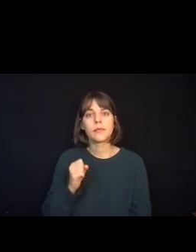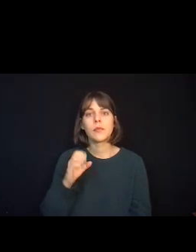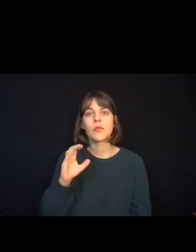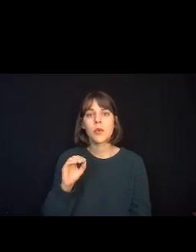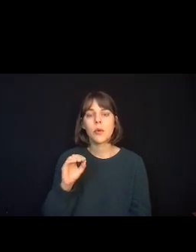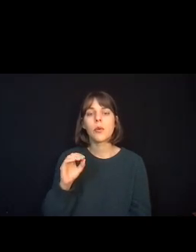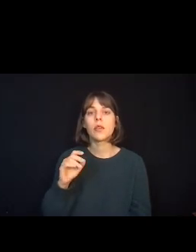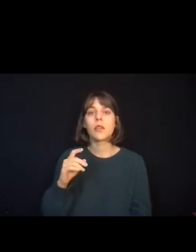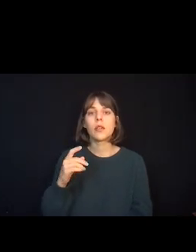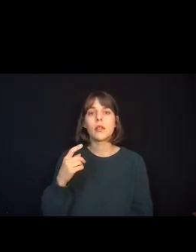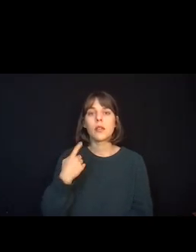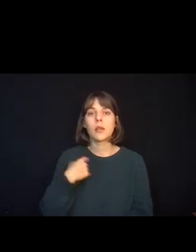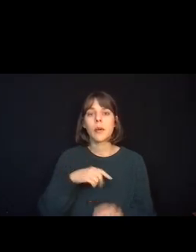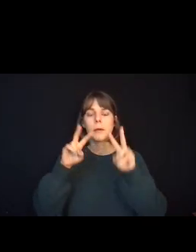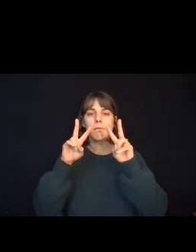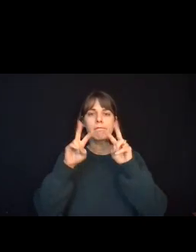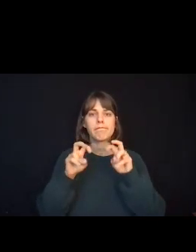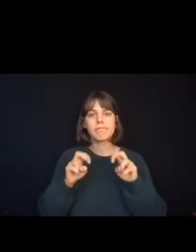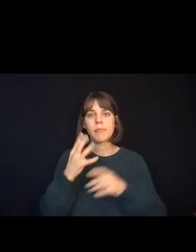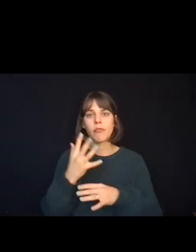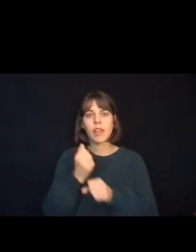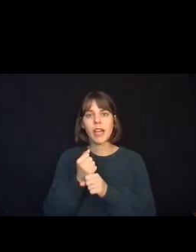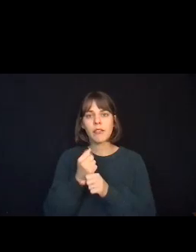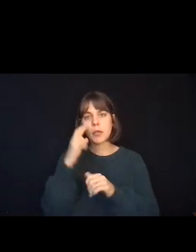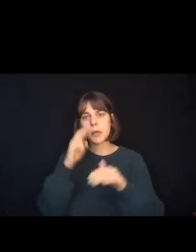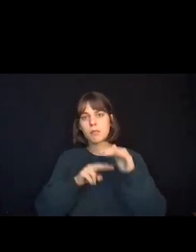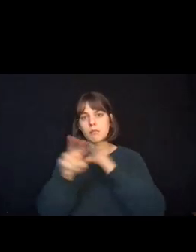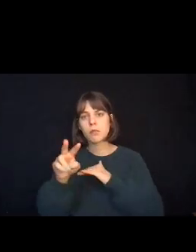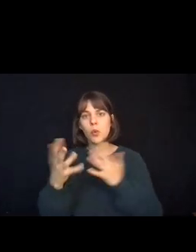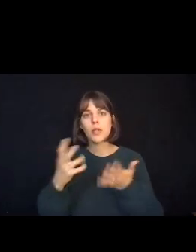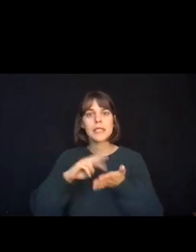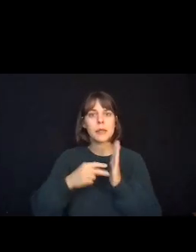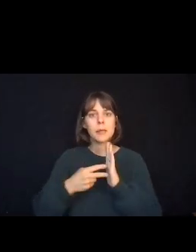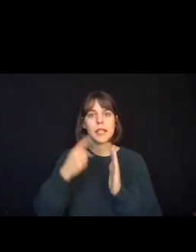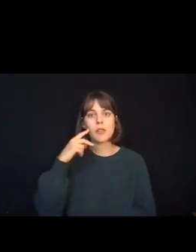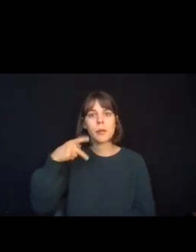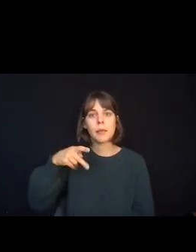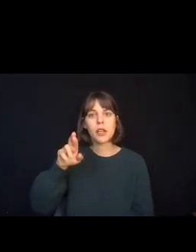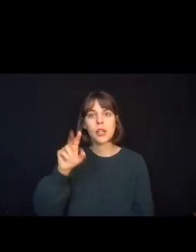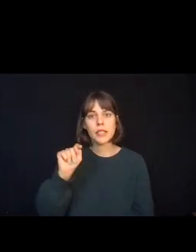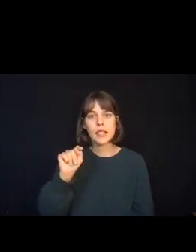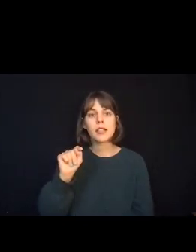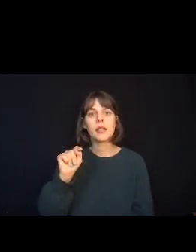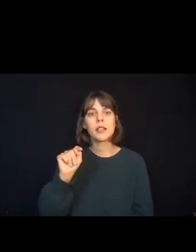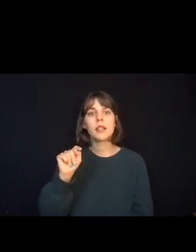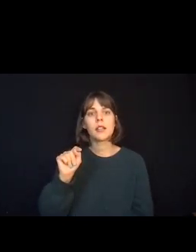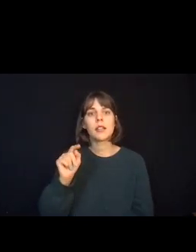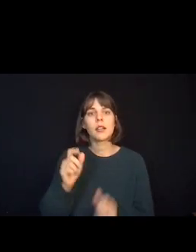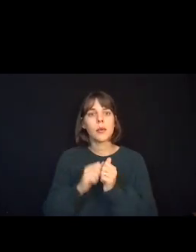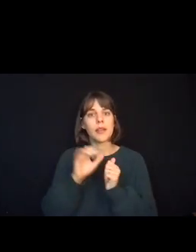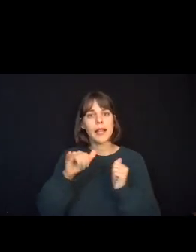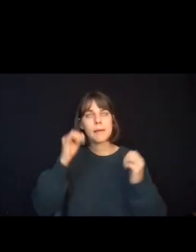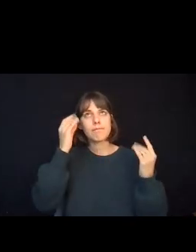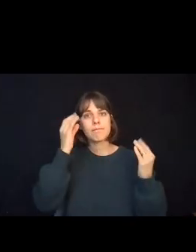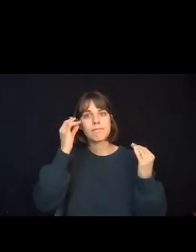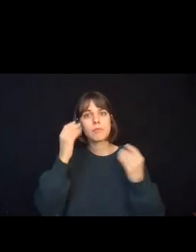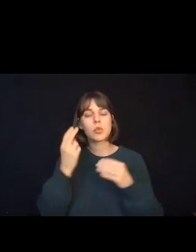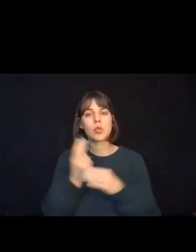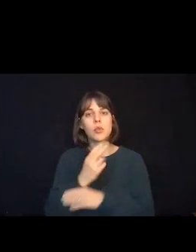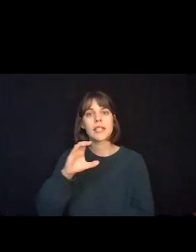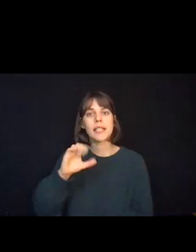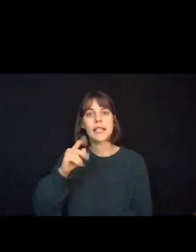So as we look at a 5-year outlook and what that means for PRT with this consideration of using capital